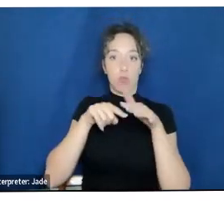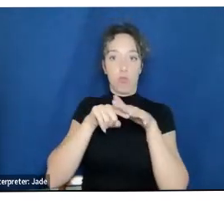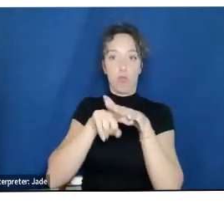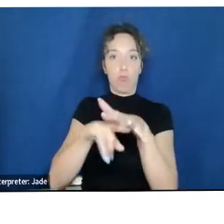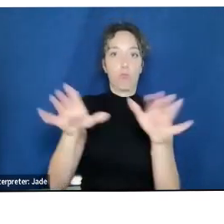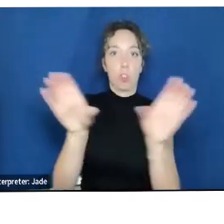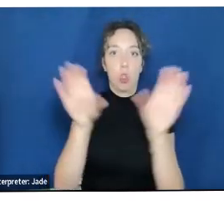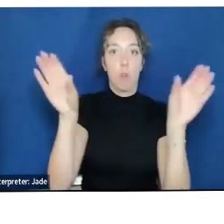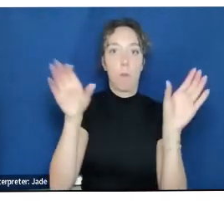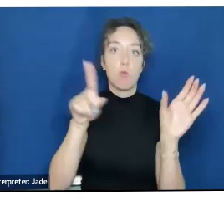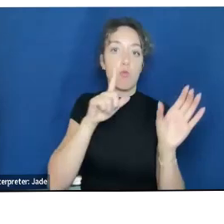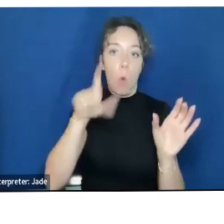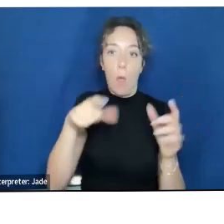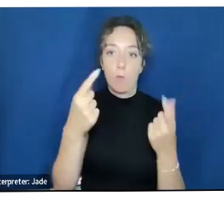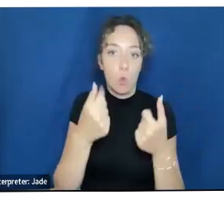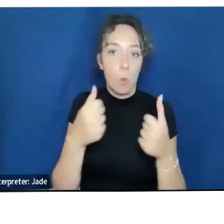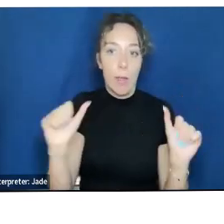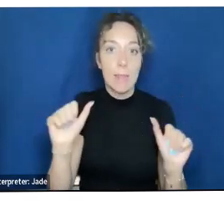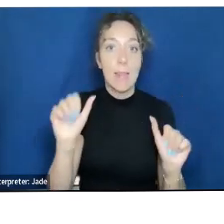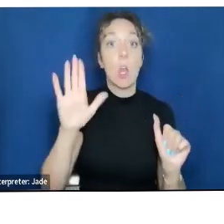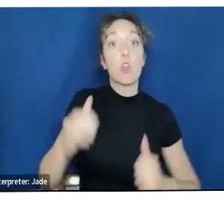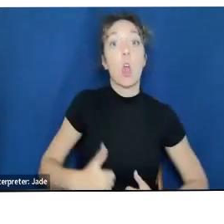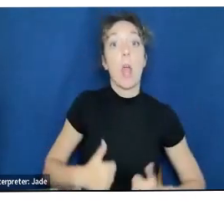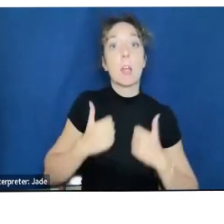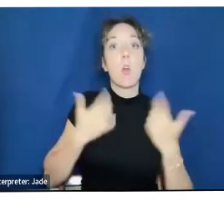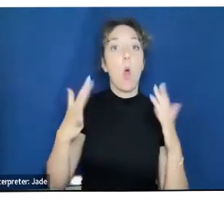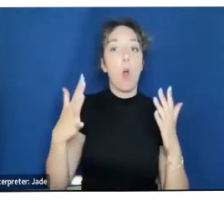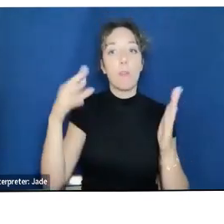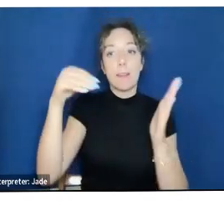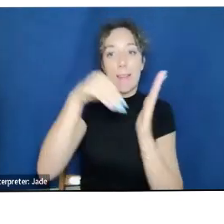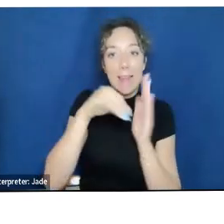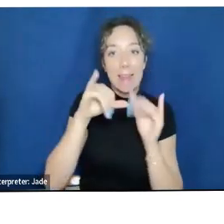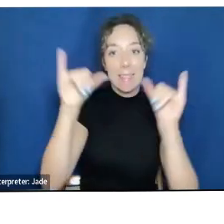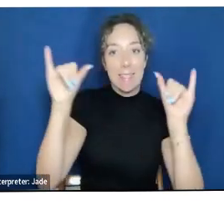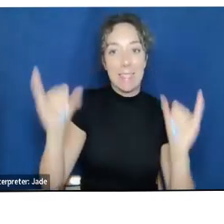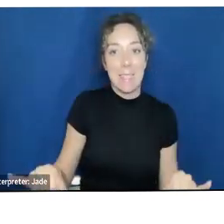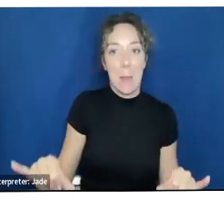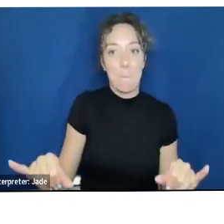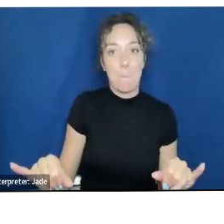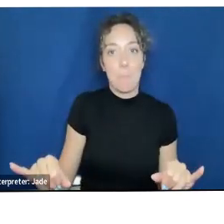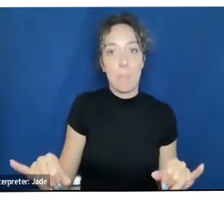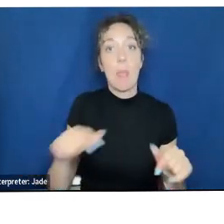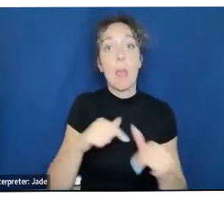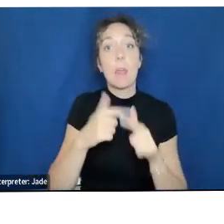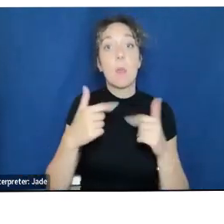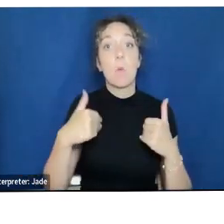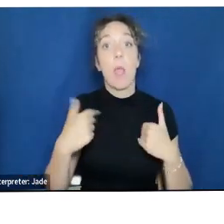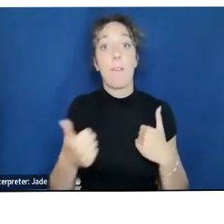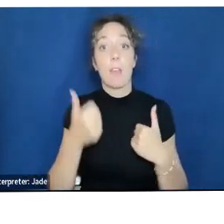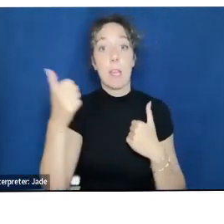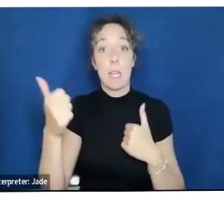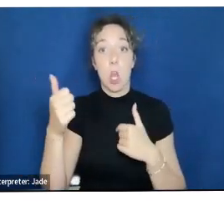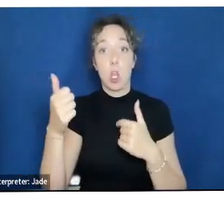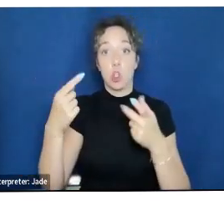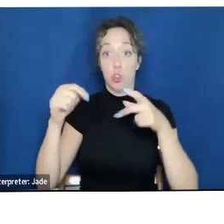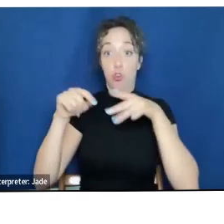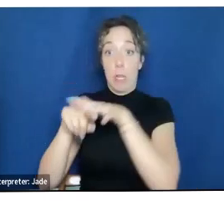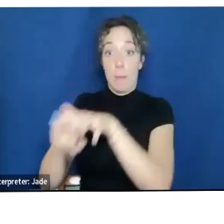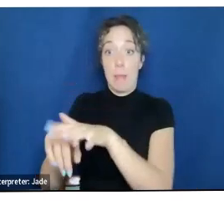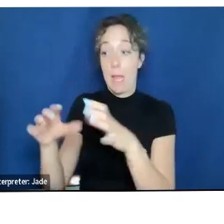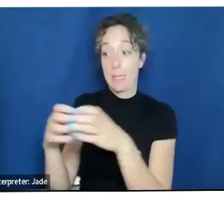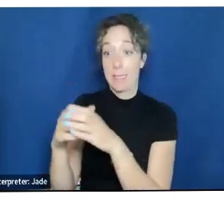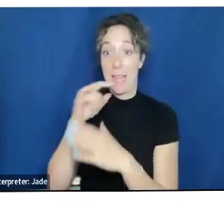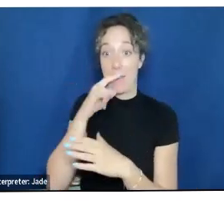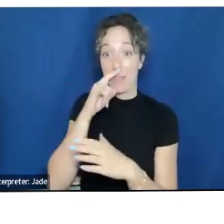are already in that system and so forth. Then there's another set of streamlined certified kids that